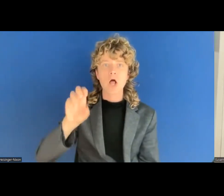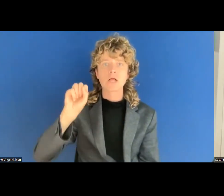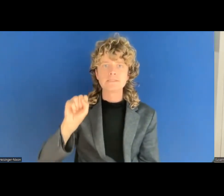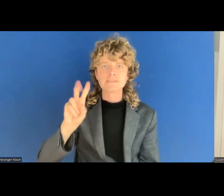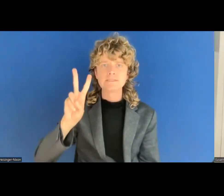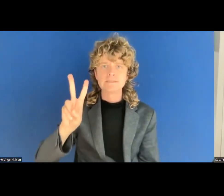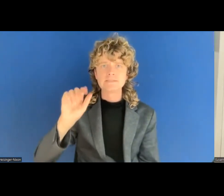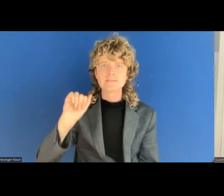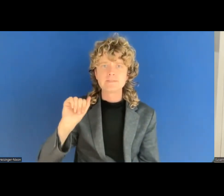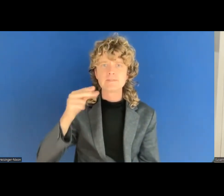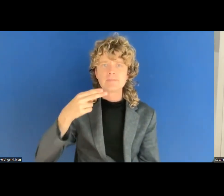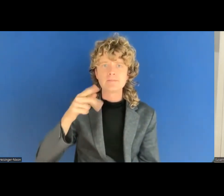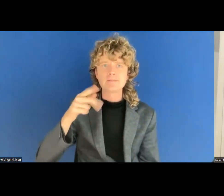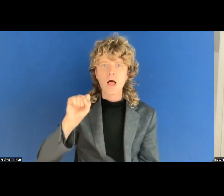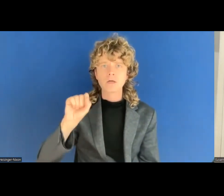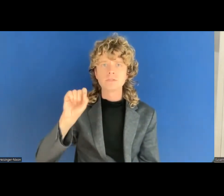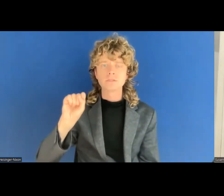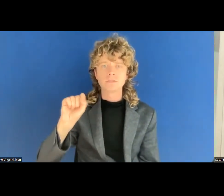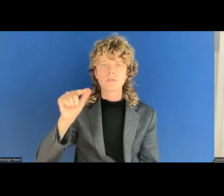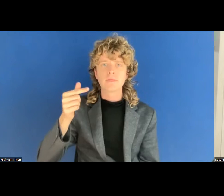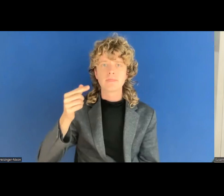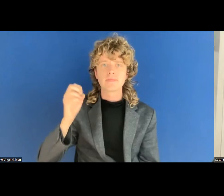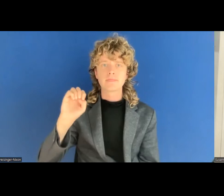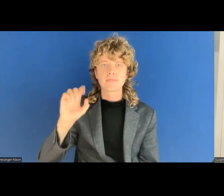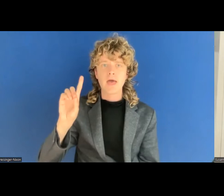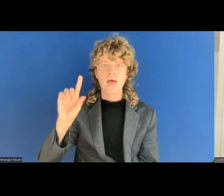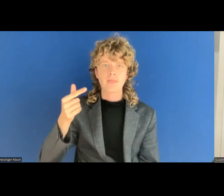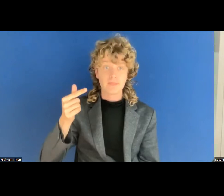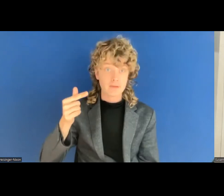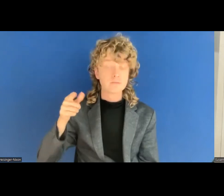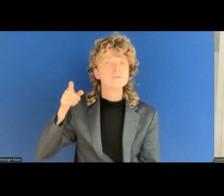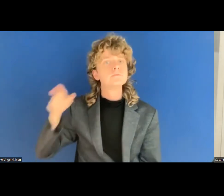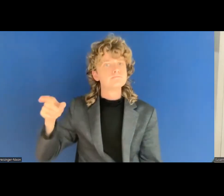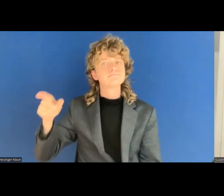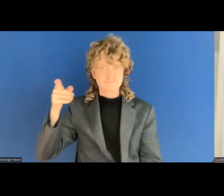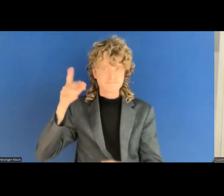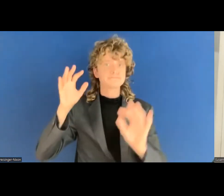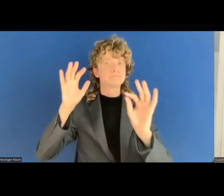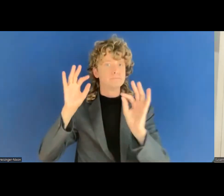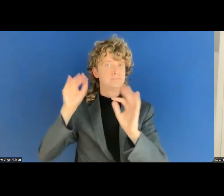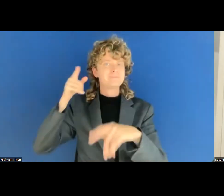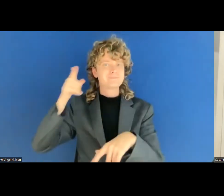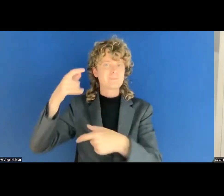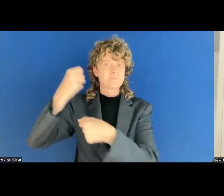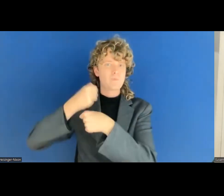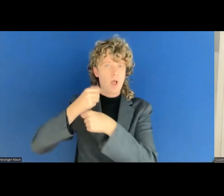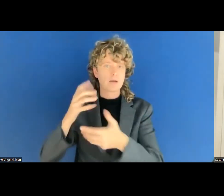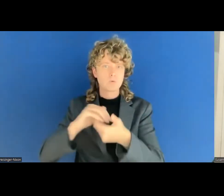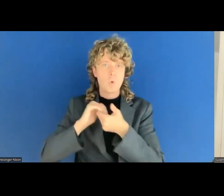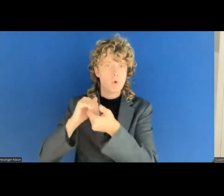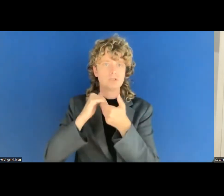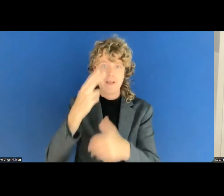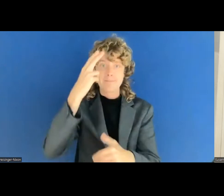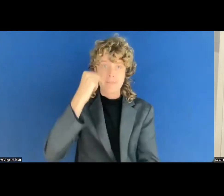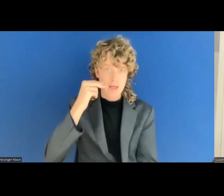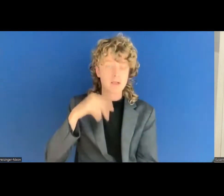Blind in Sweden. And I want to thank Peter especially for jumping in, because Alf Lindberg from the European Federation of Hard